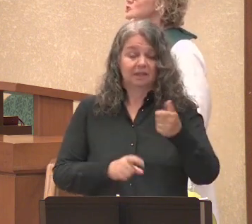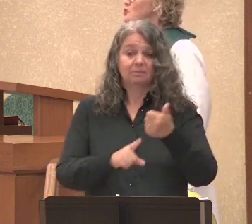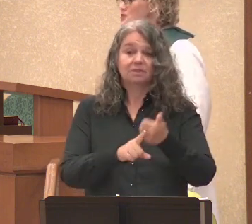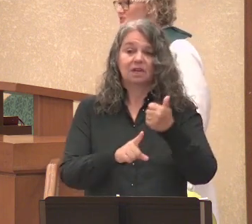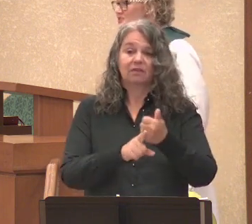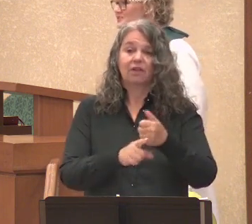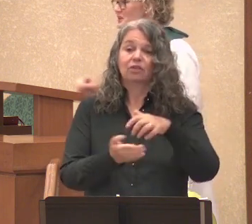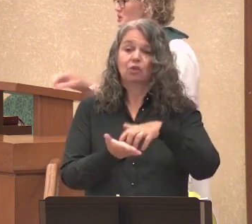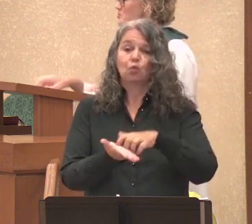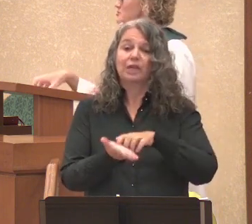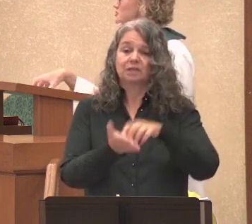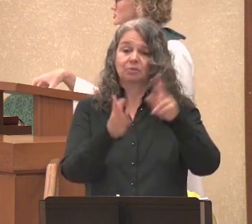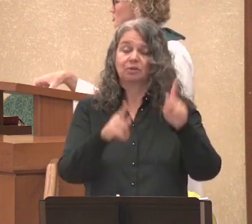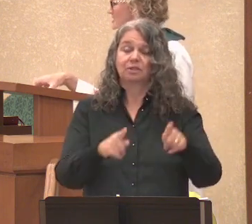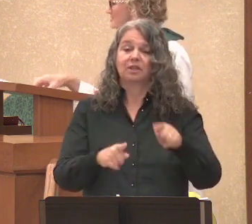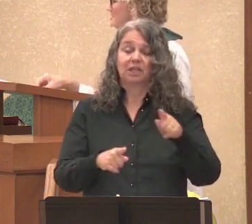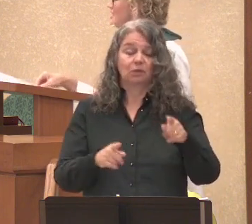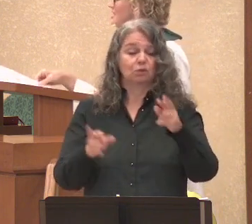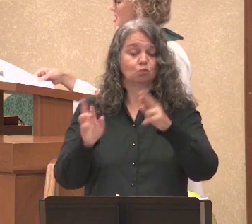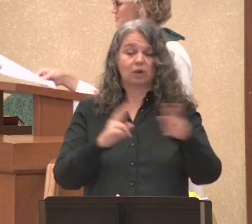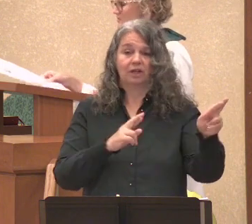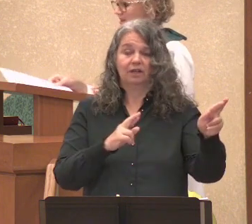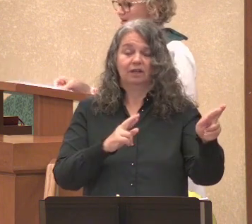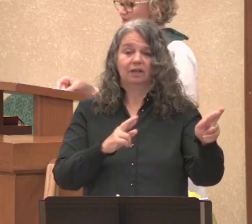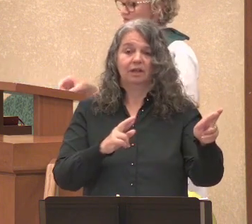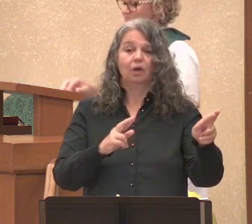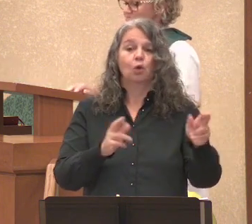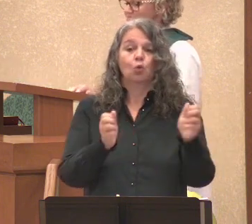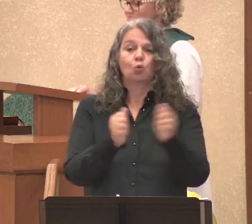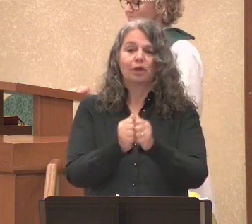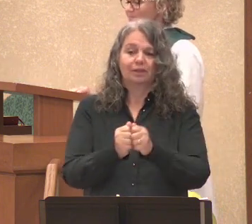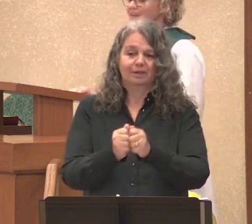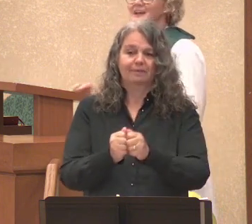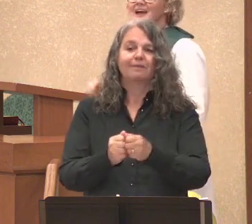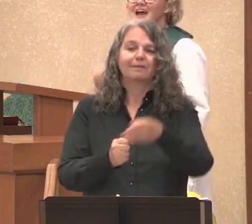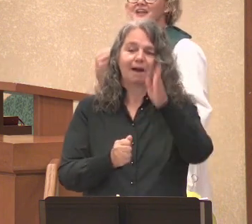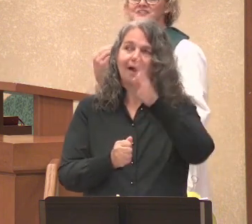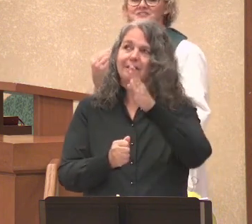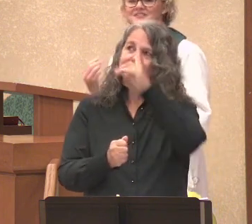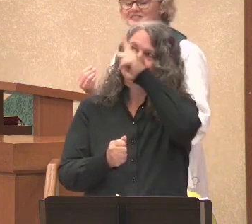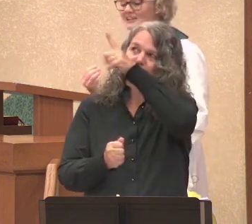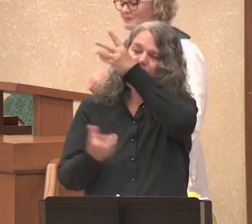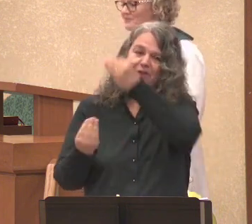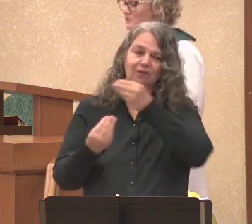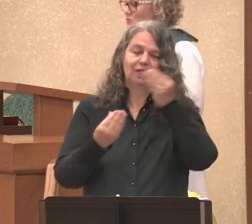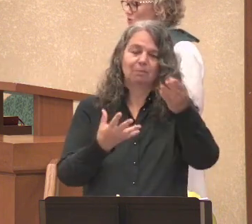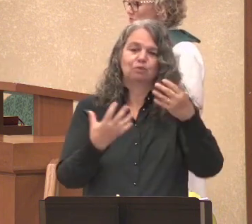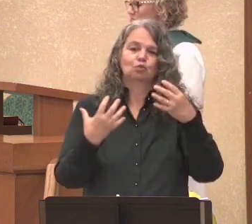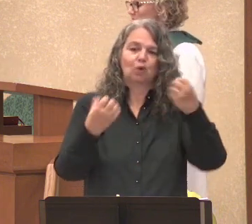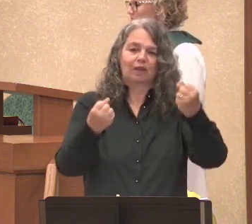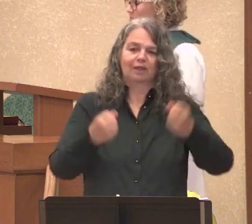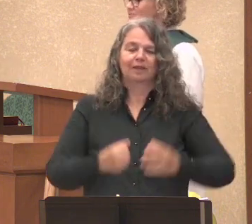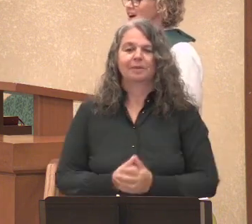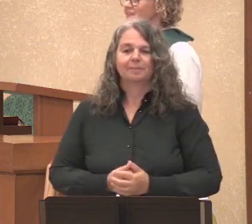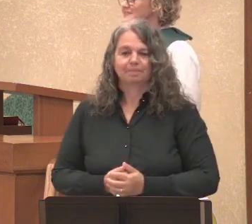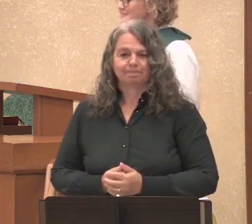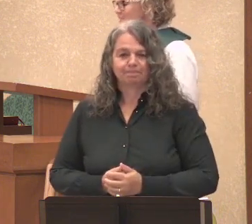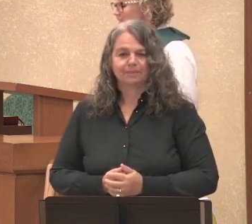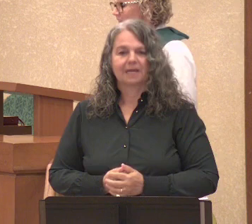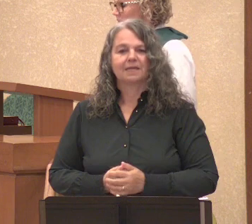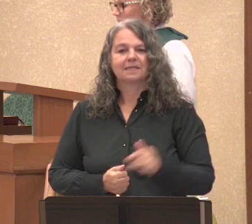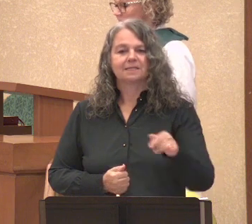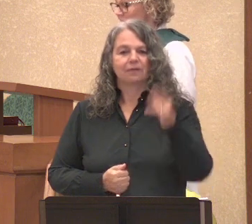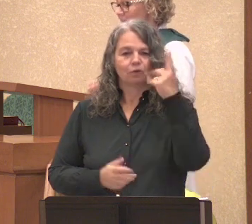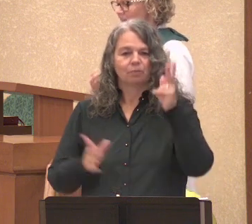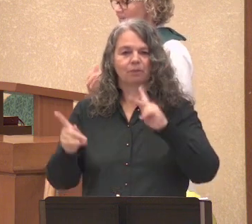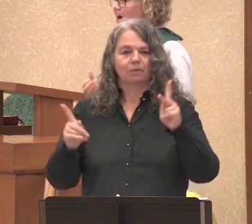be victorious with the strength of God. And it's the same for the people of God